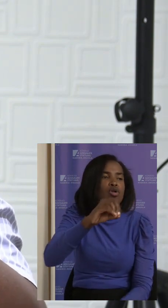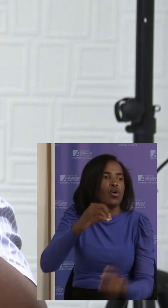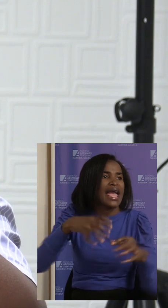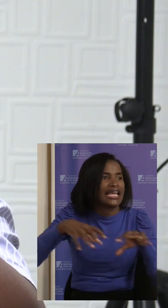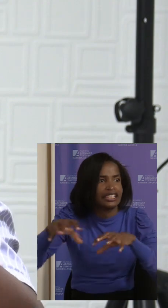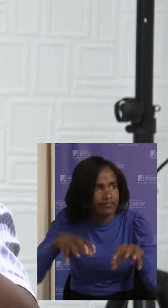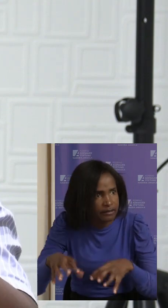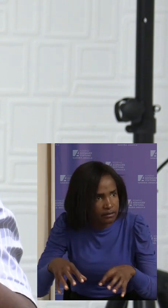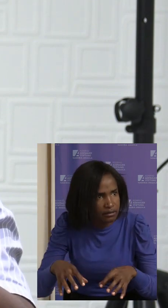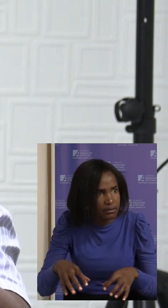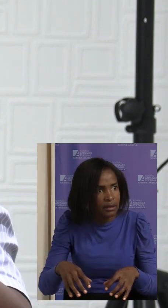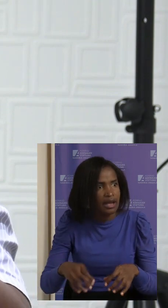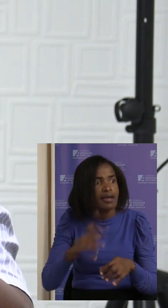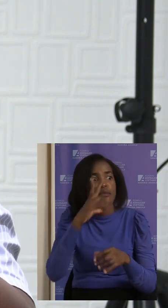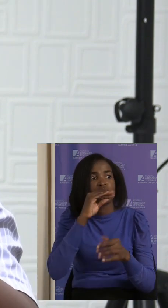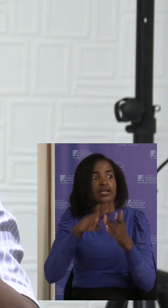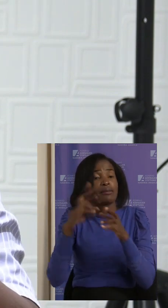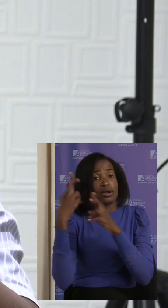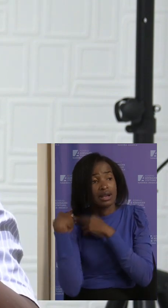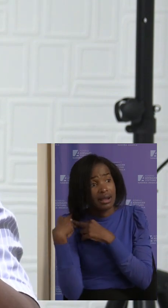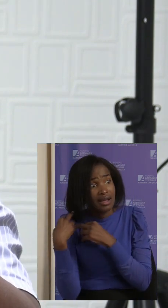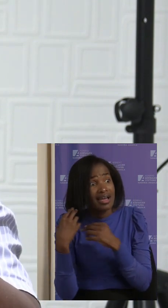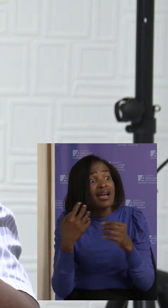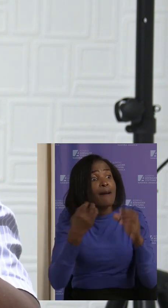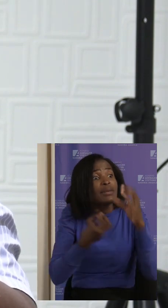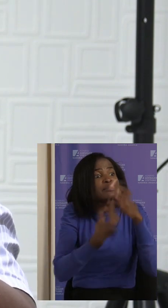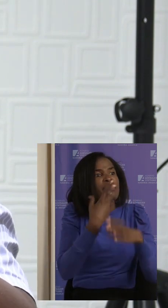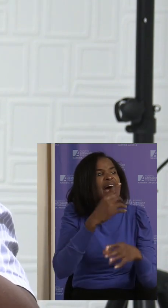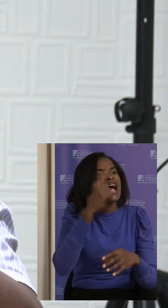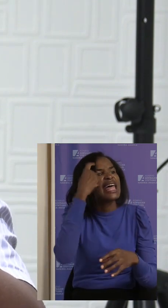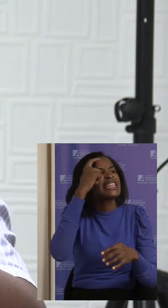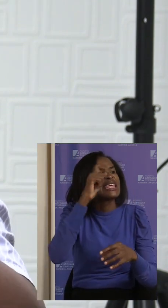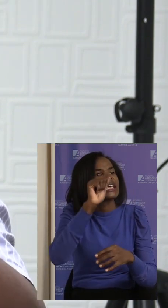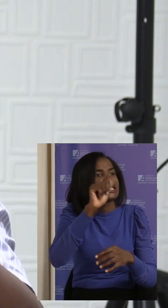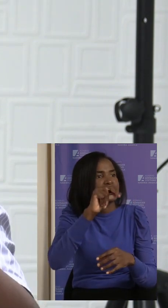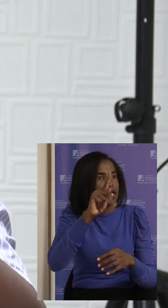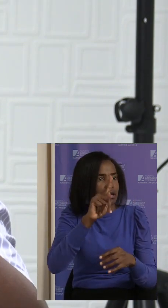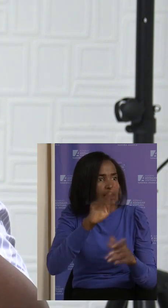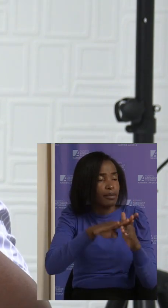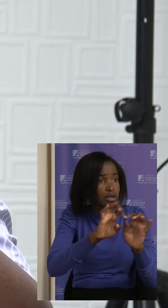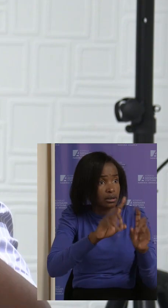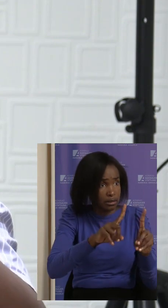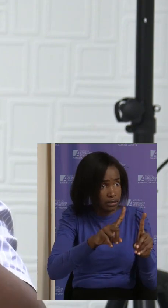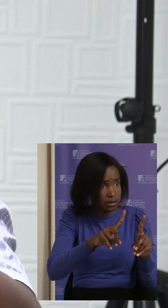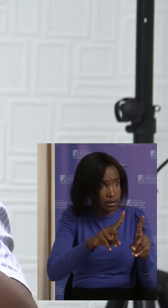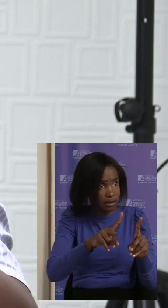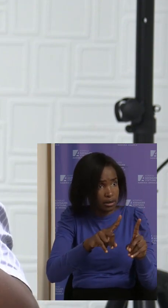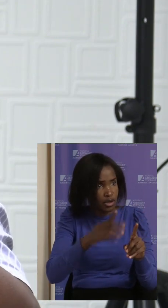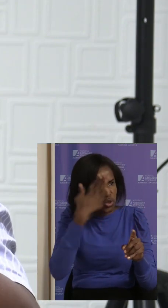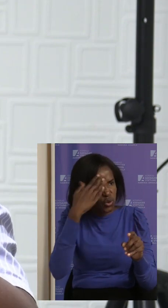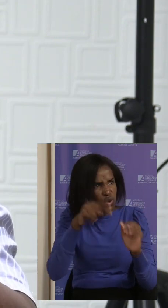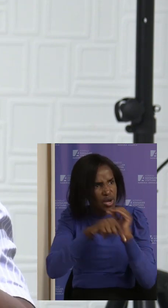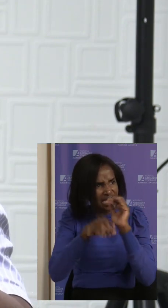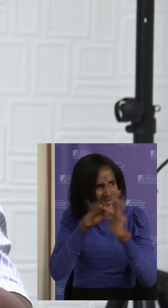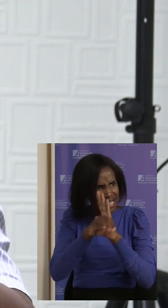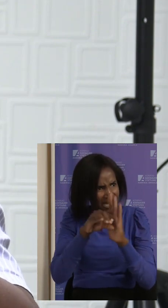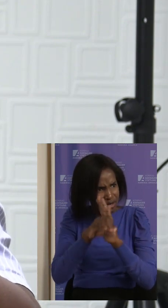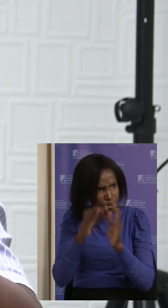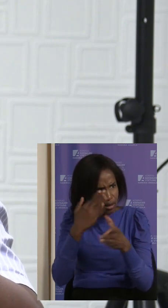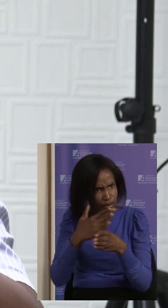talking about accountability. There needs to be a think tank for education. The same way the national curriculum framework